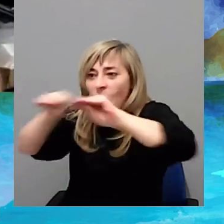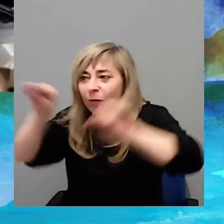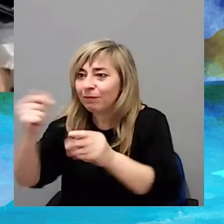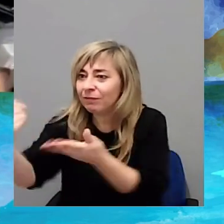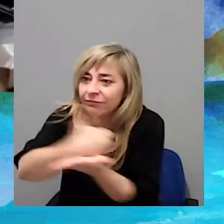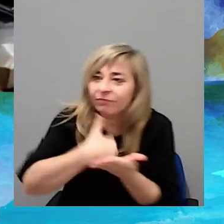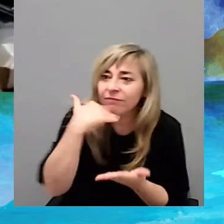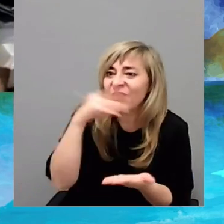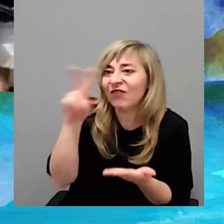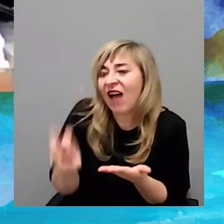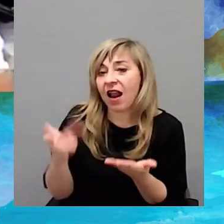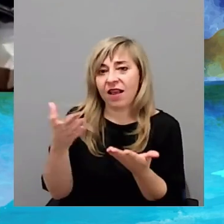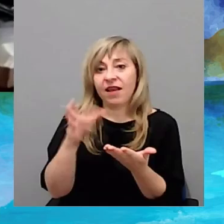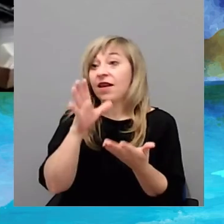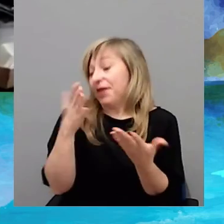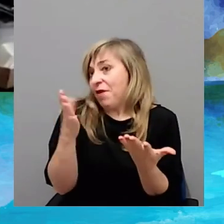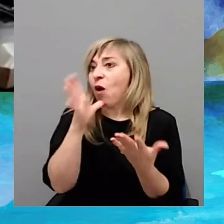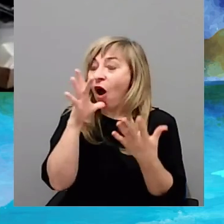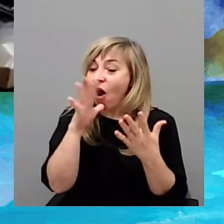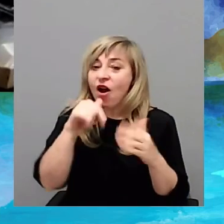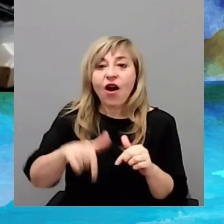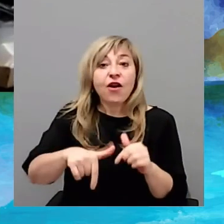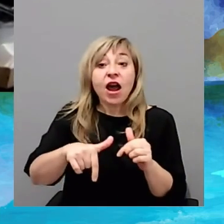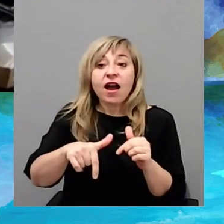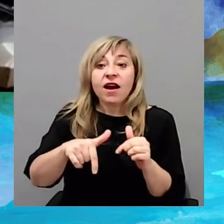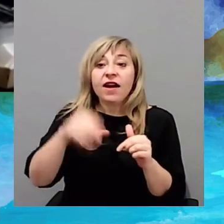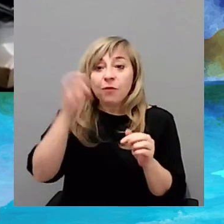dependent on public grants and help.